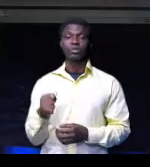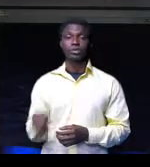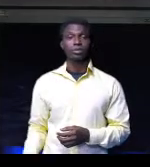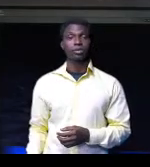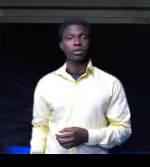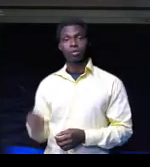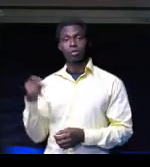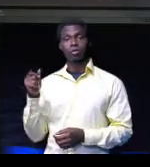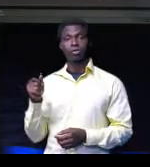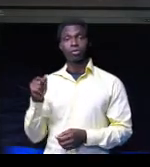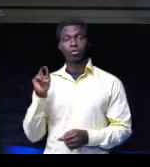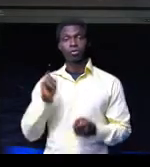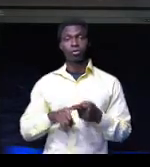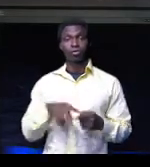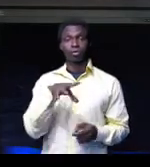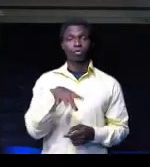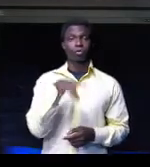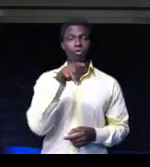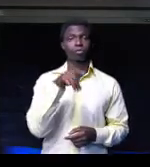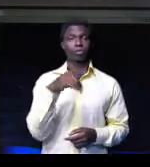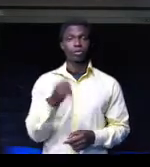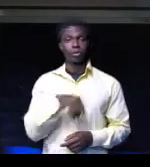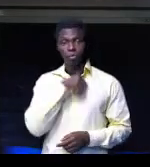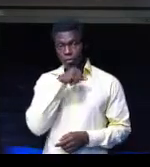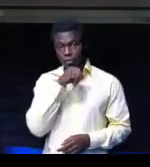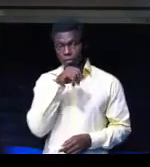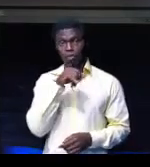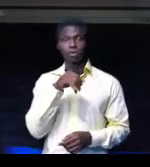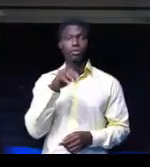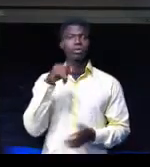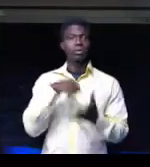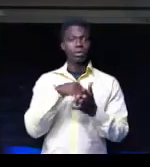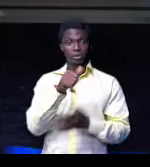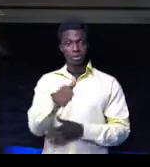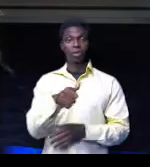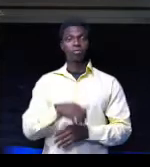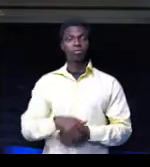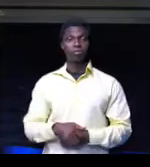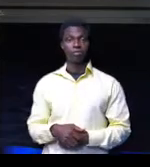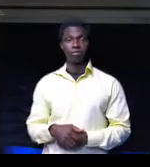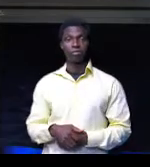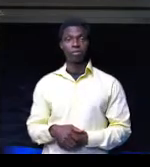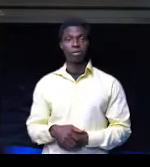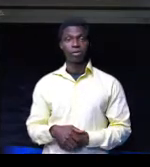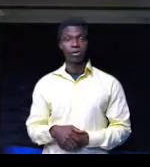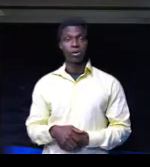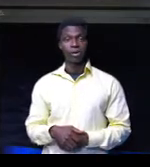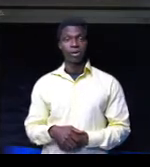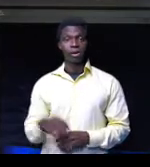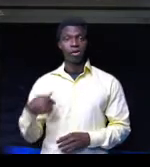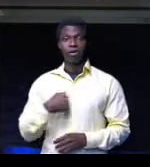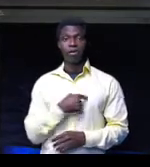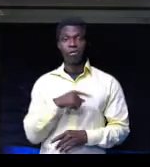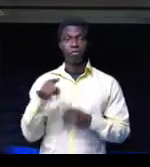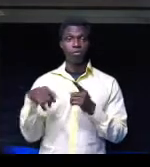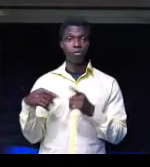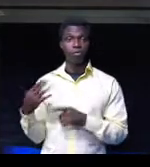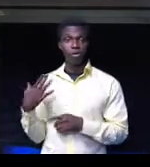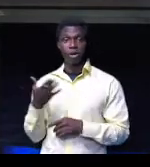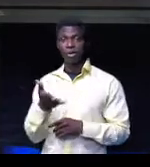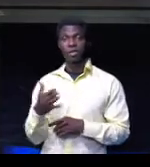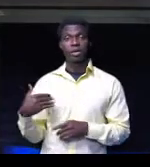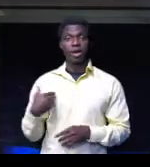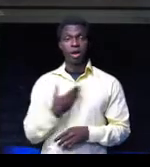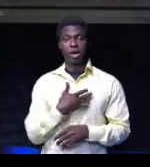bone itself. I want the dog to pick the bone itself. We went